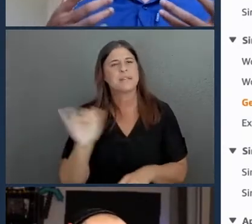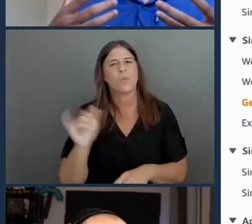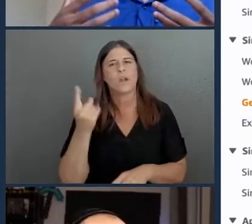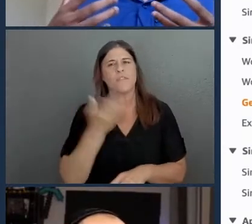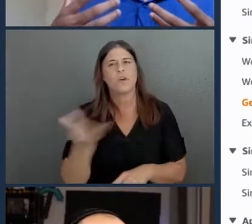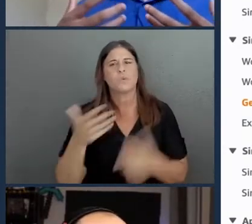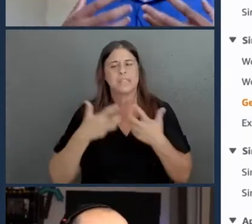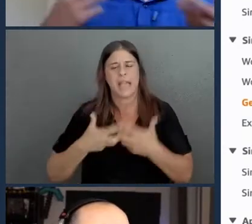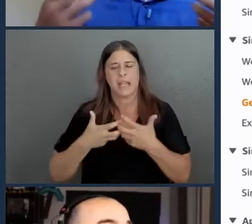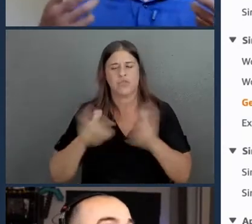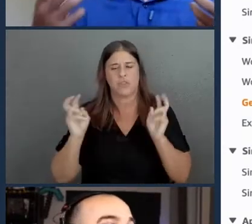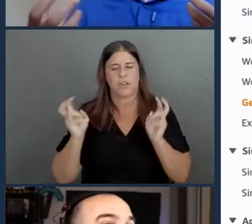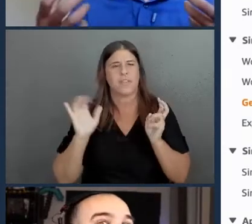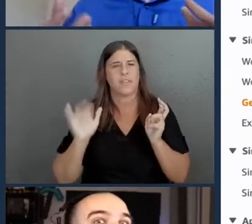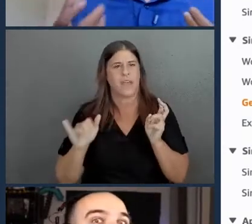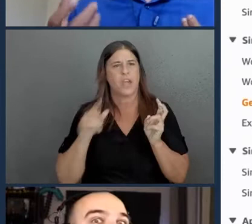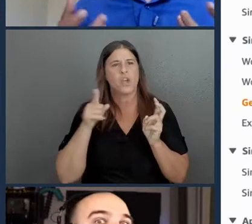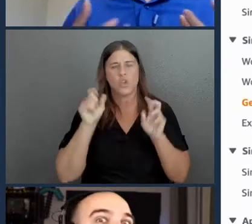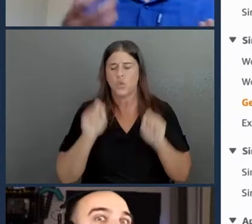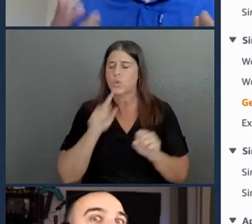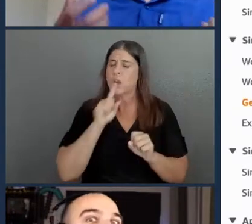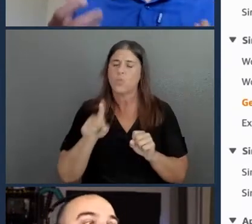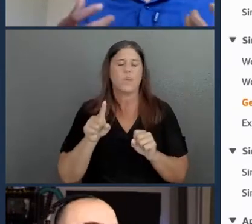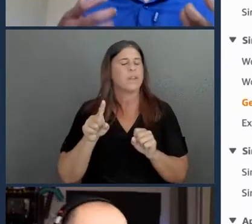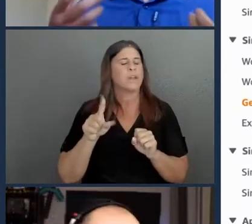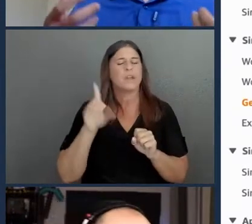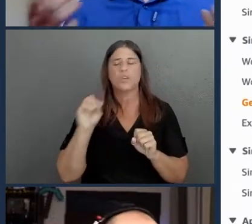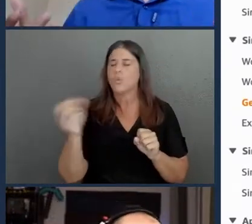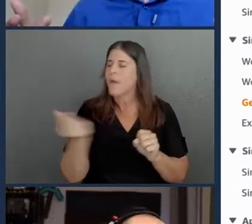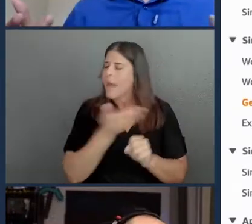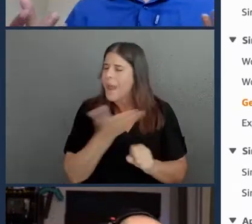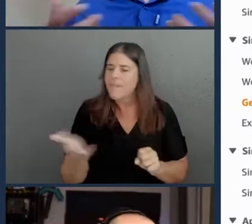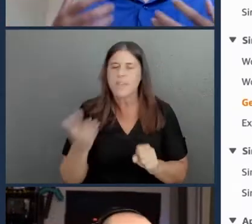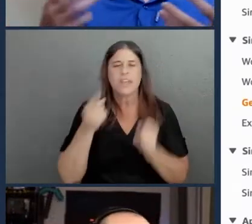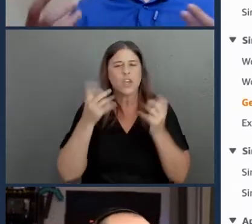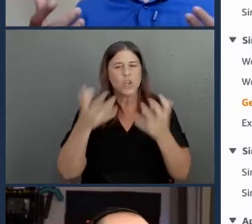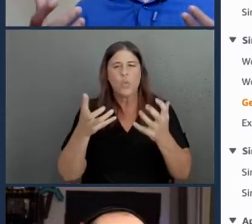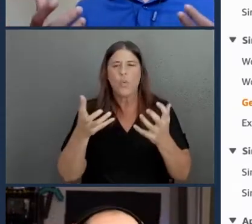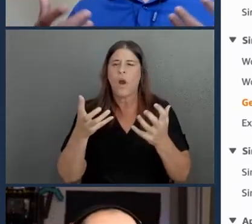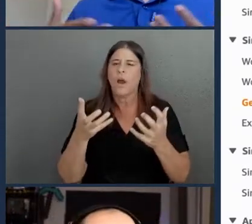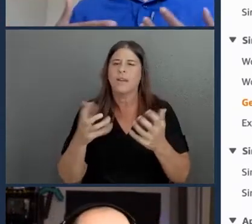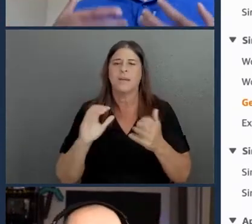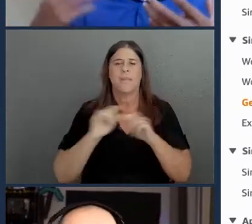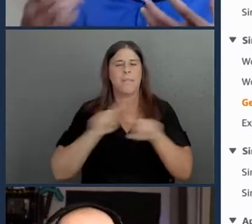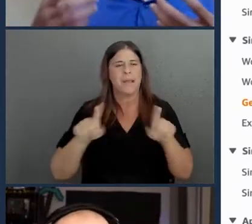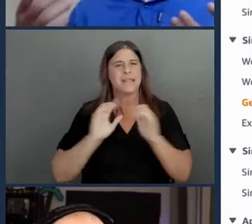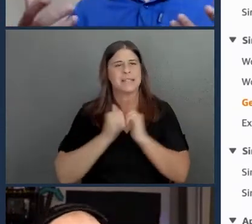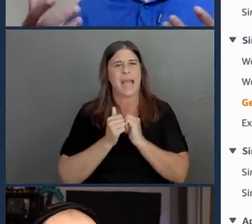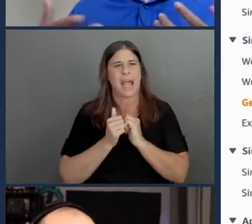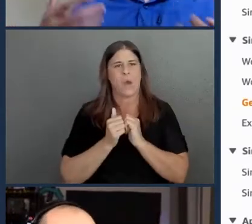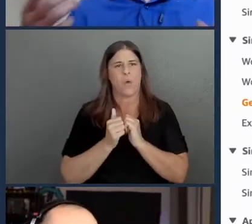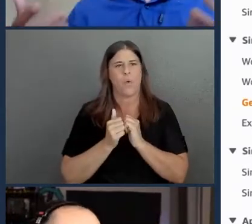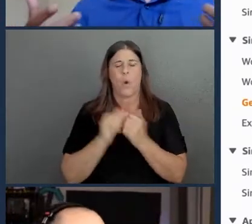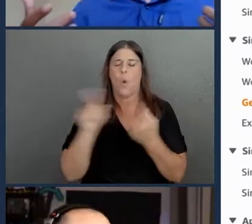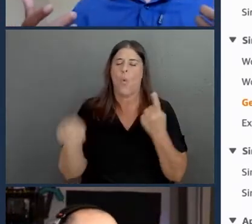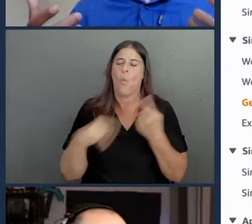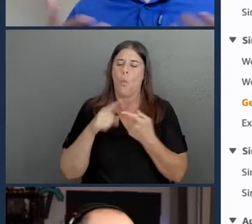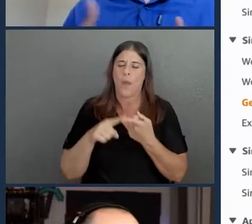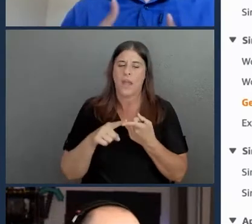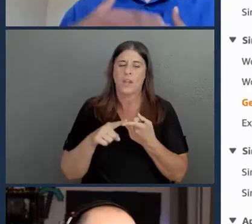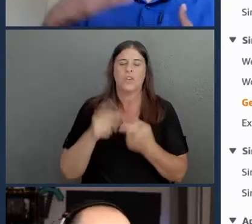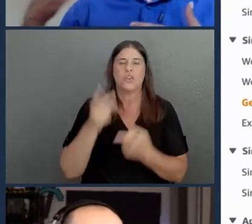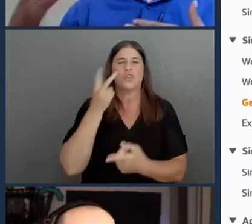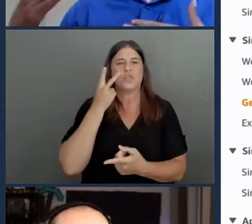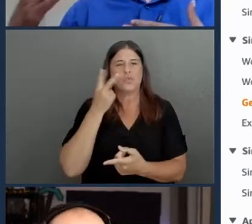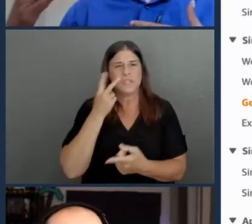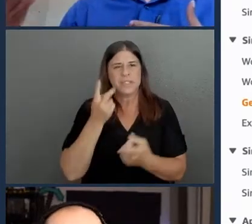where you can pretty much do everything you put your heart to. It's a question of at what point do you see diminishing returns